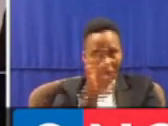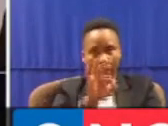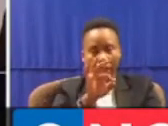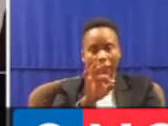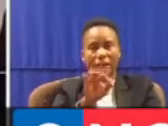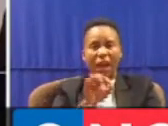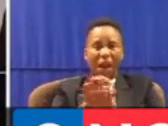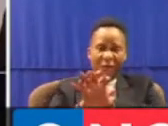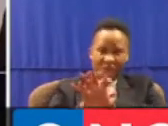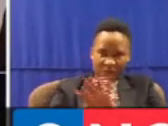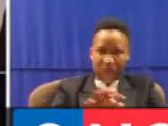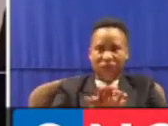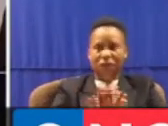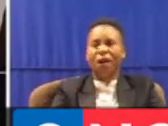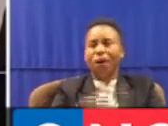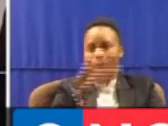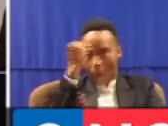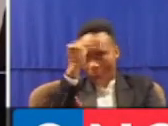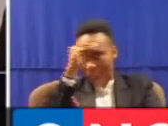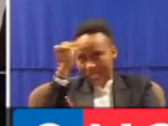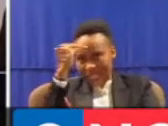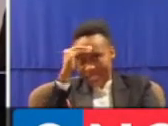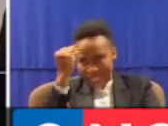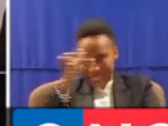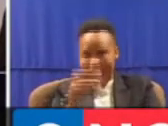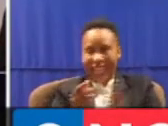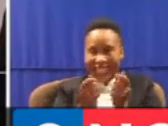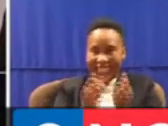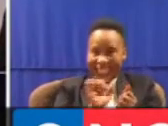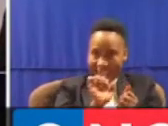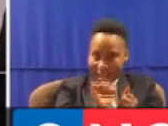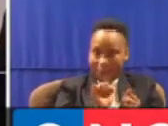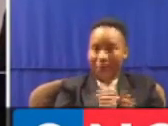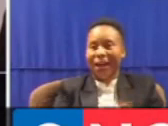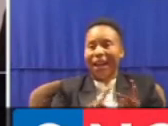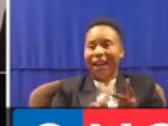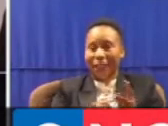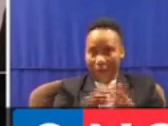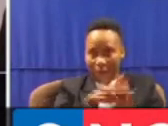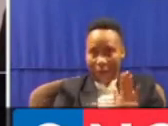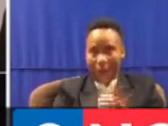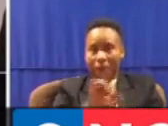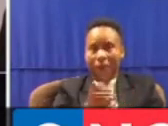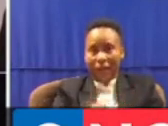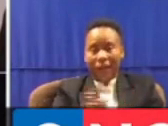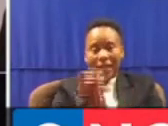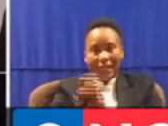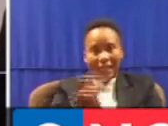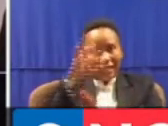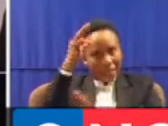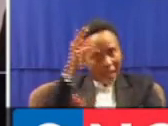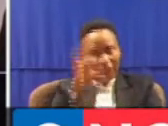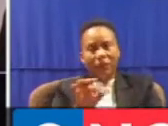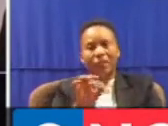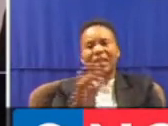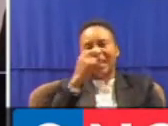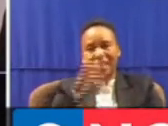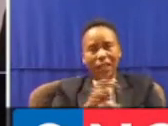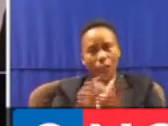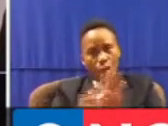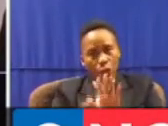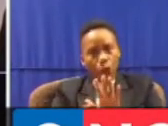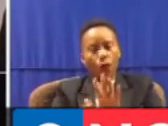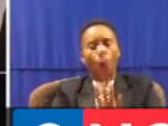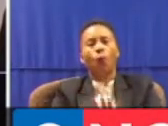reinforced policing at their own cost through the LEAP program. These governments have now demonstrated that